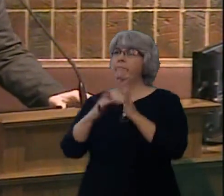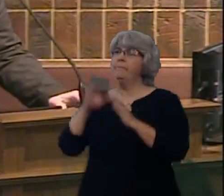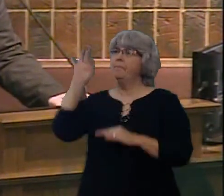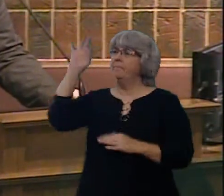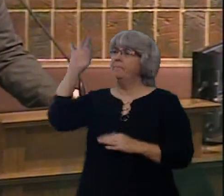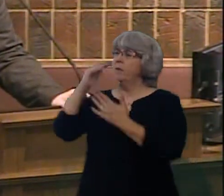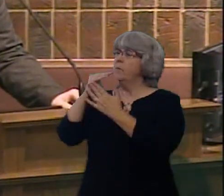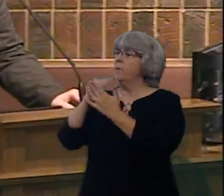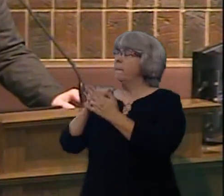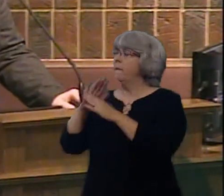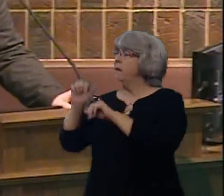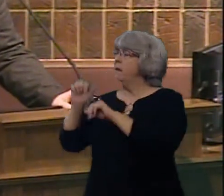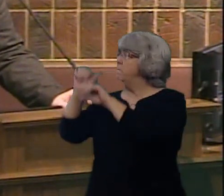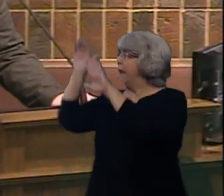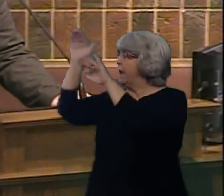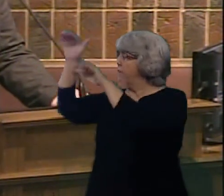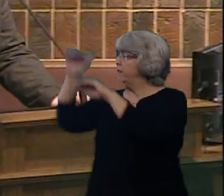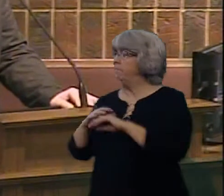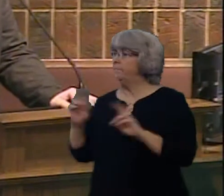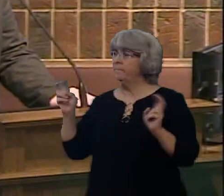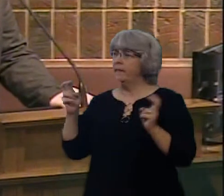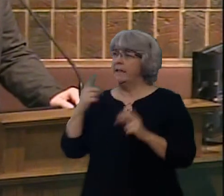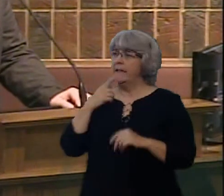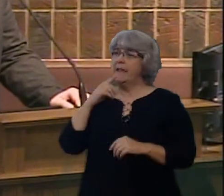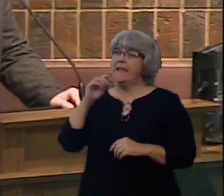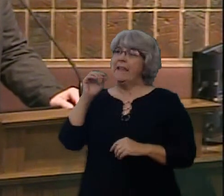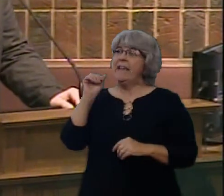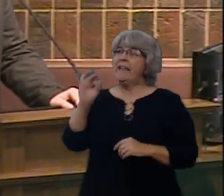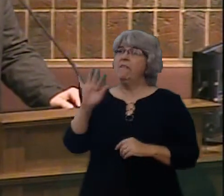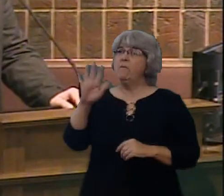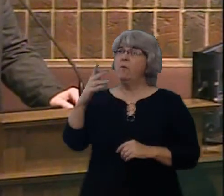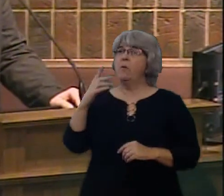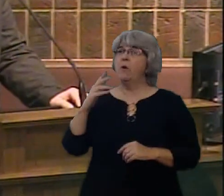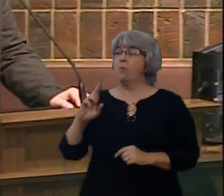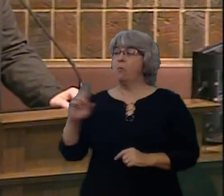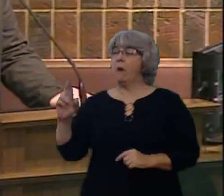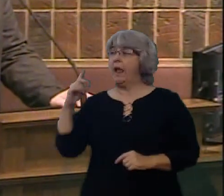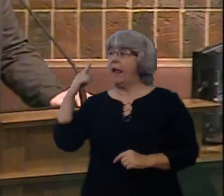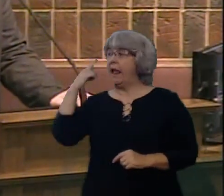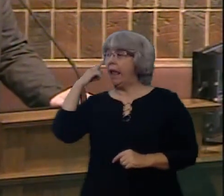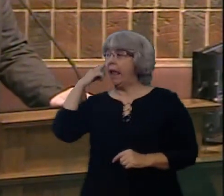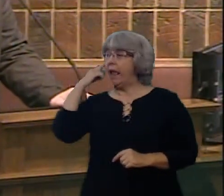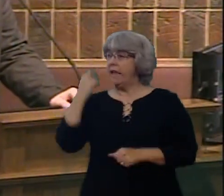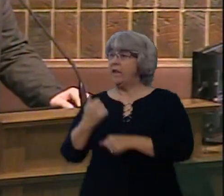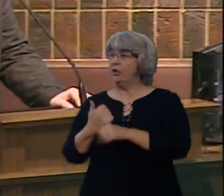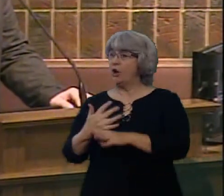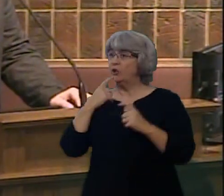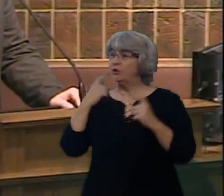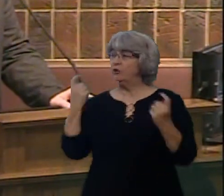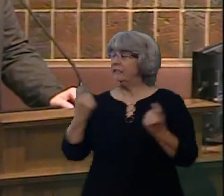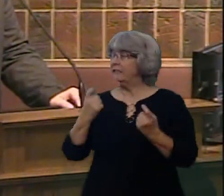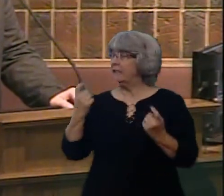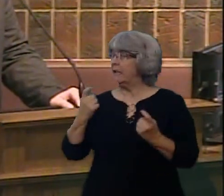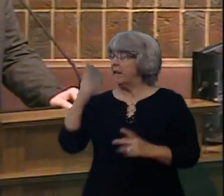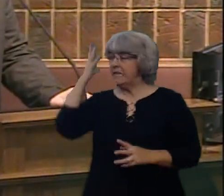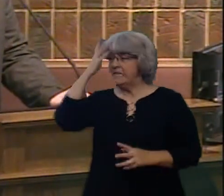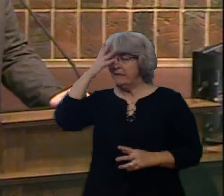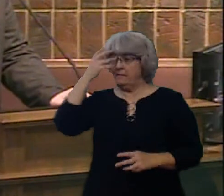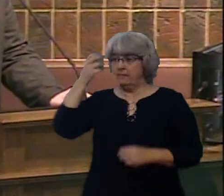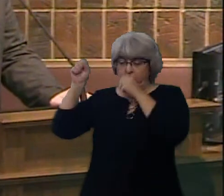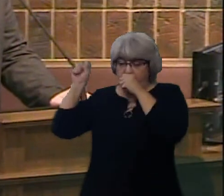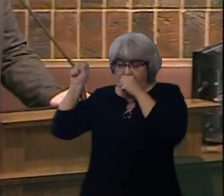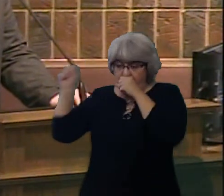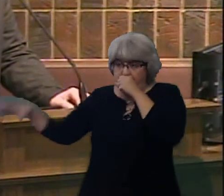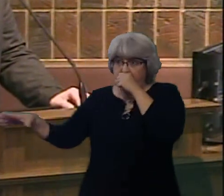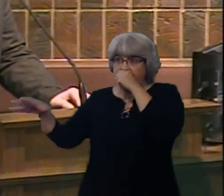here, 5:29 says, if your right eye causes you to sin, tear it out and throw it away. For it is better for you that